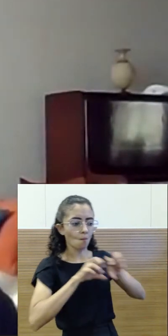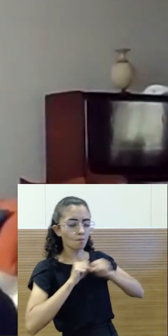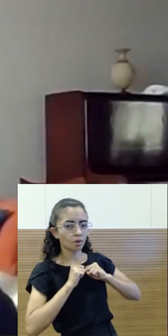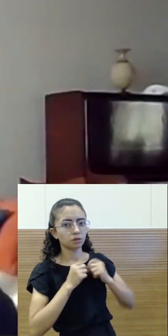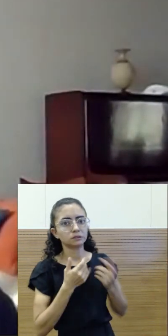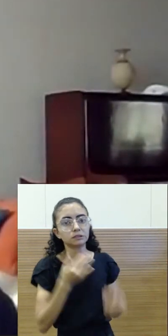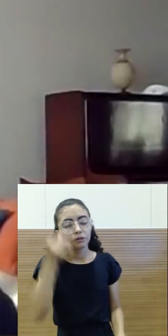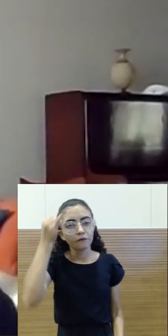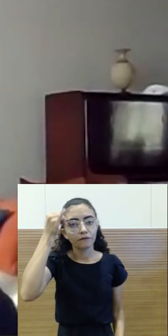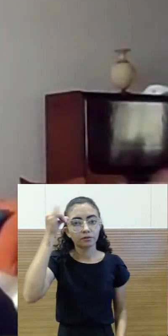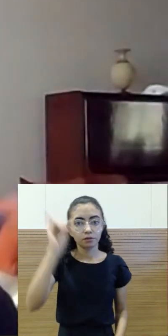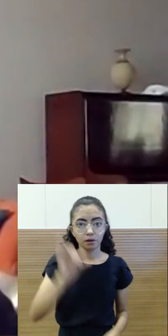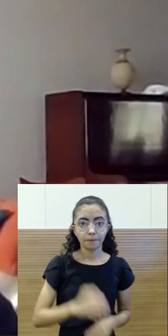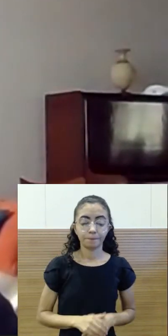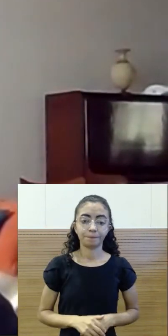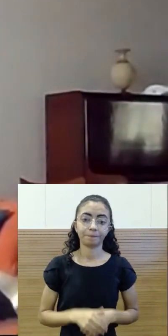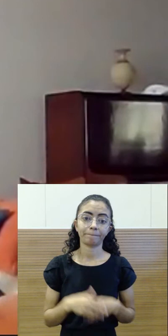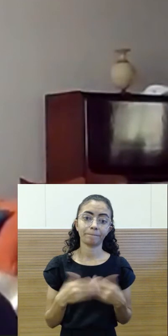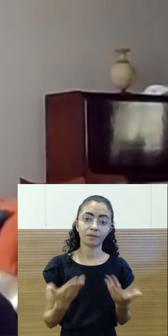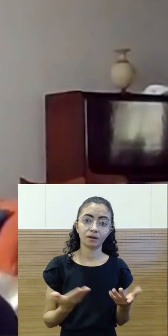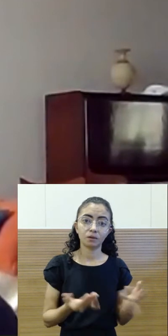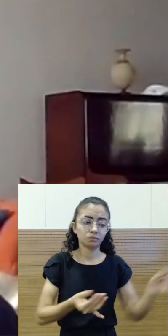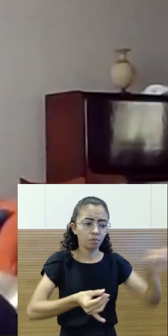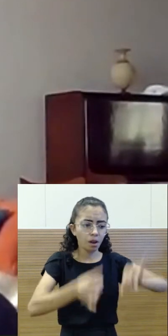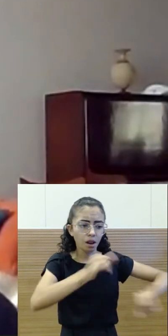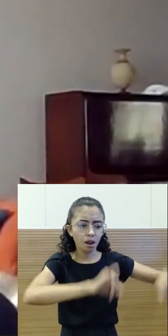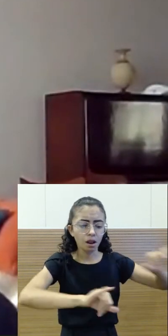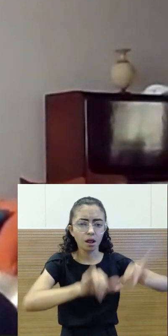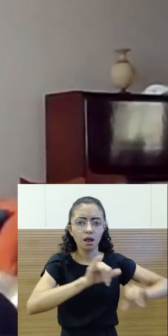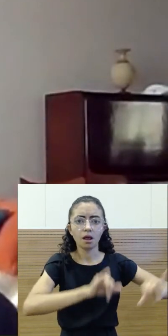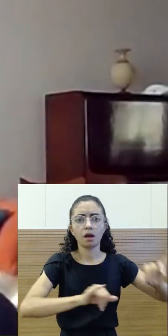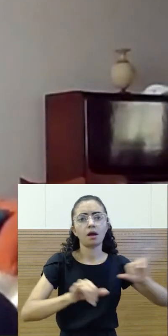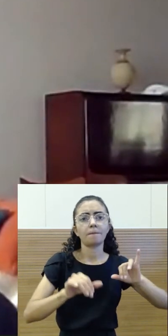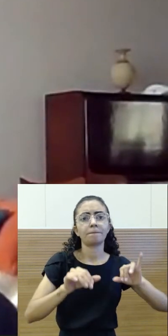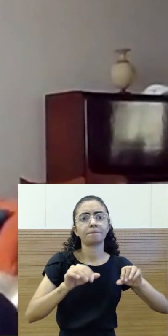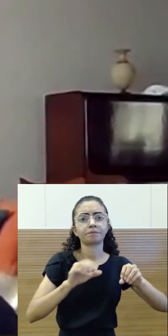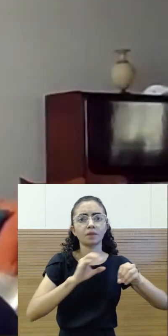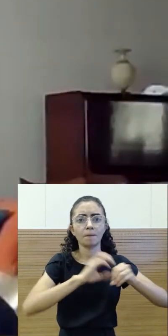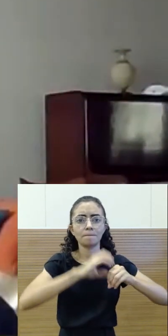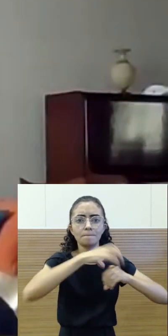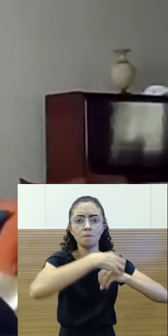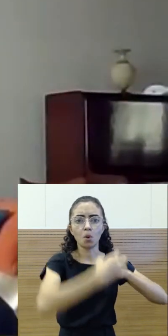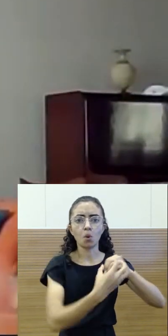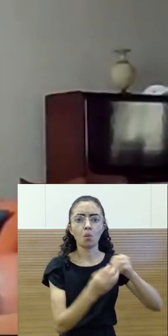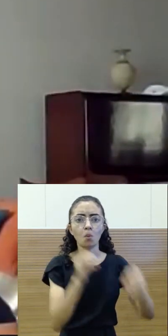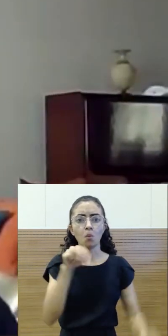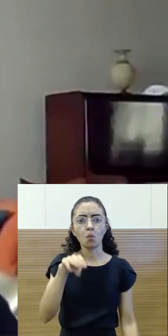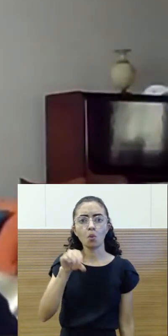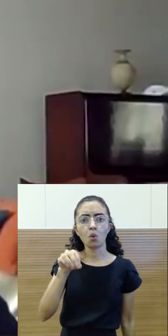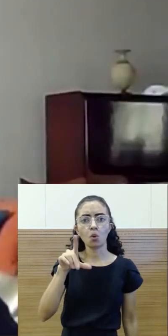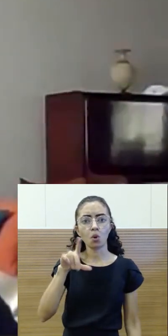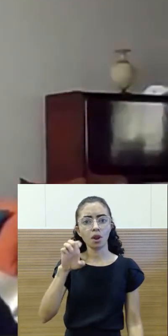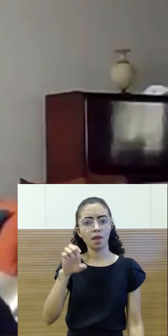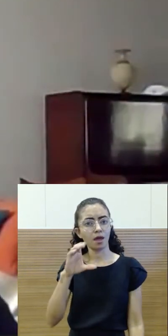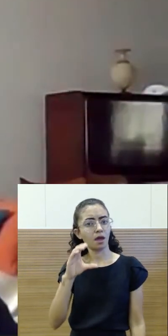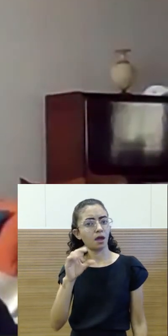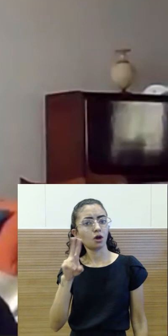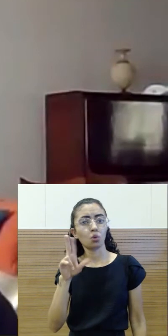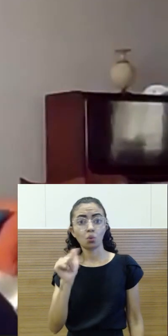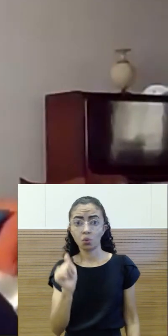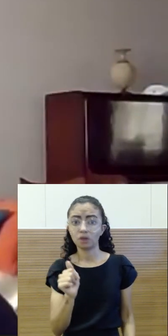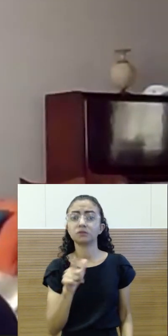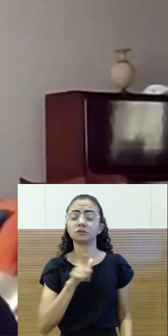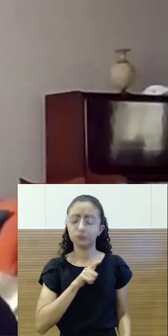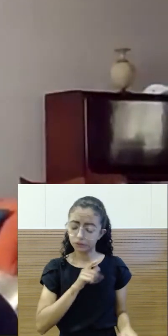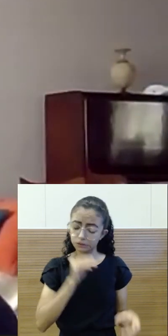about xenobiotics, we could add here the molecules, the substances, the chemical substances that are used as pesticides that